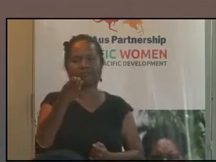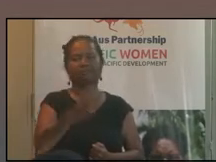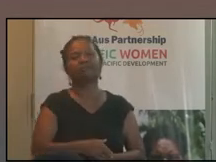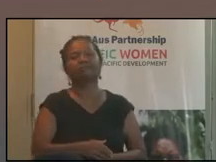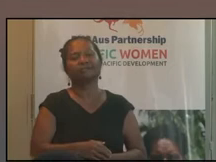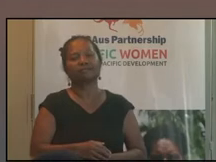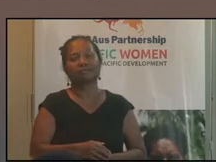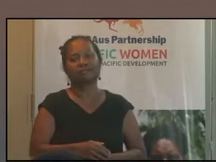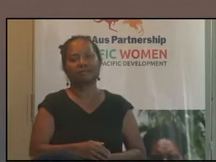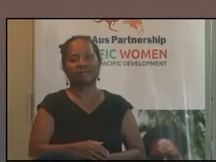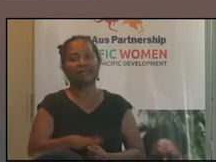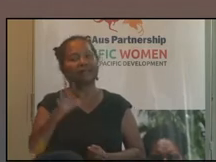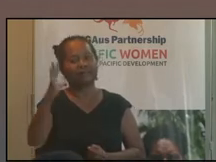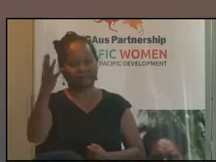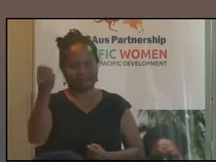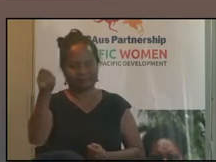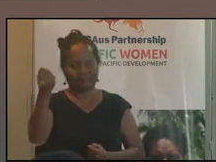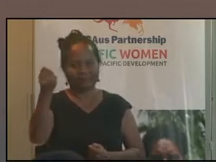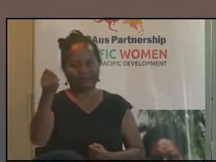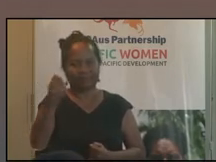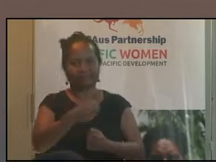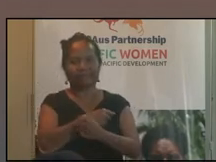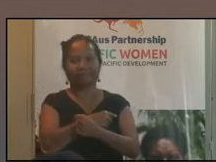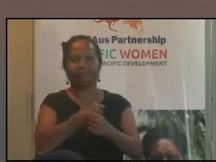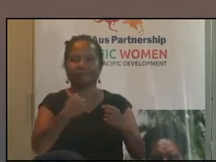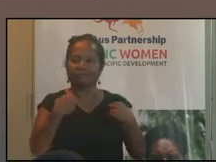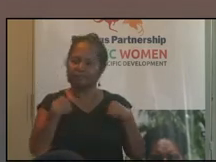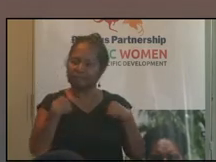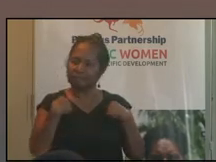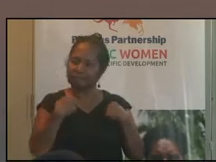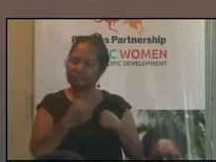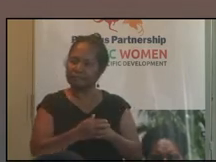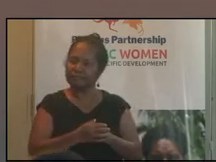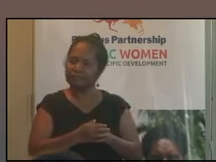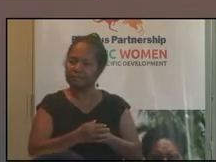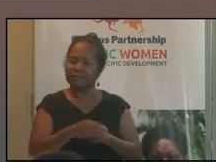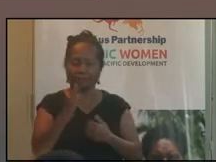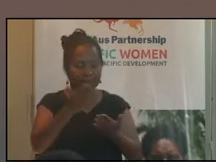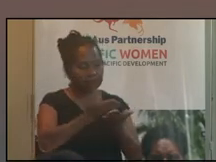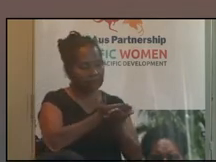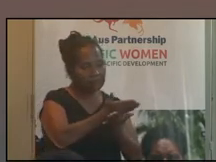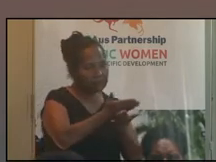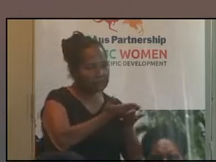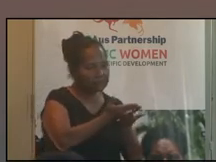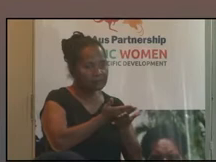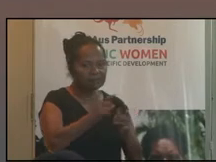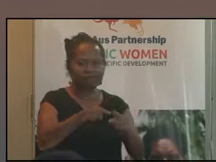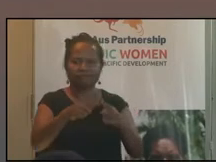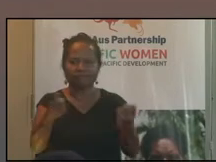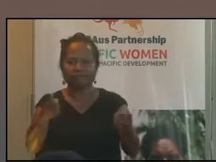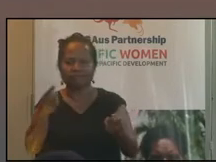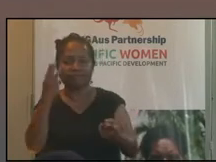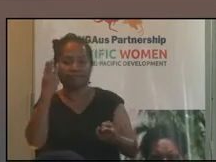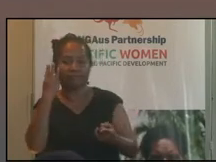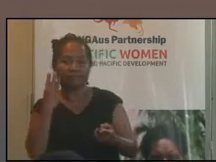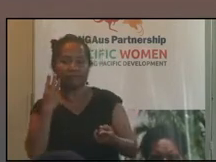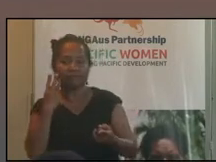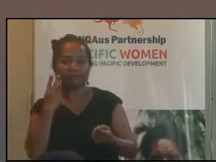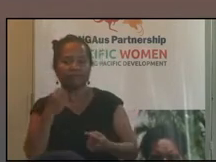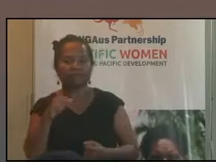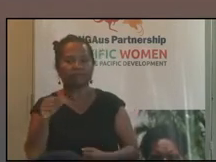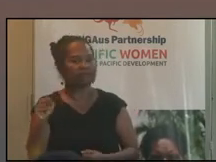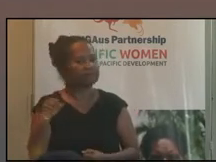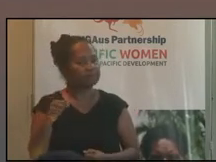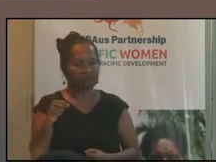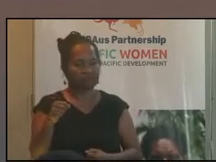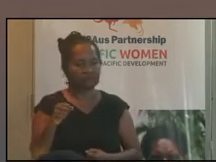eventually you'll win. So what we found is that there is research on the type of women who win, but there is not so much as a pathway